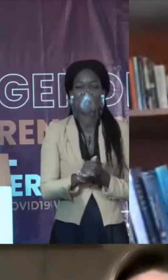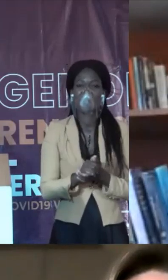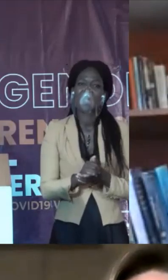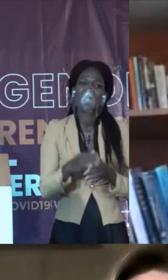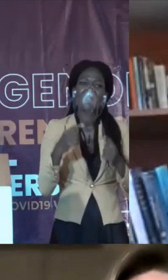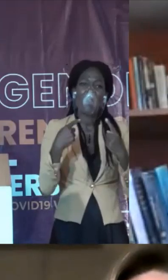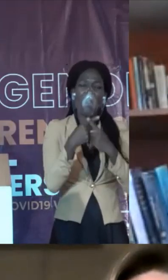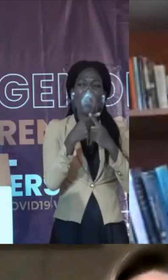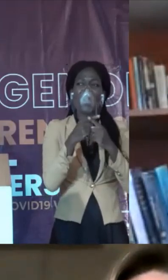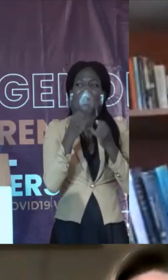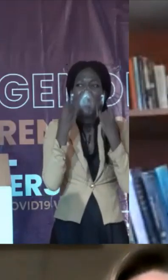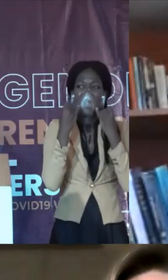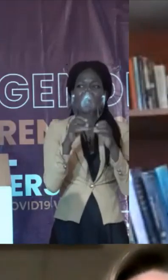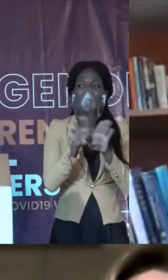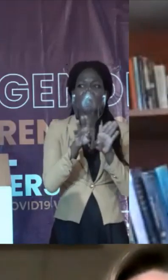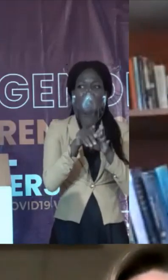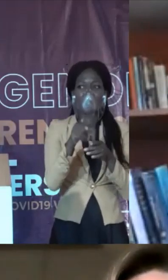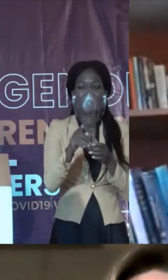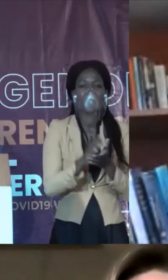what the former minister.